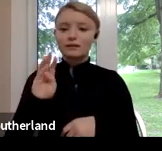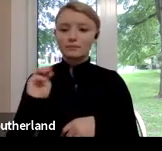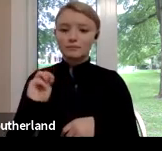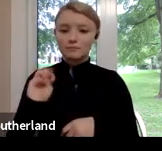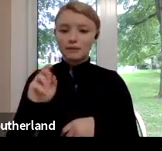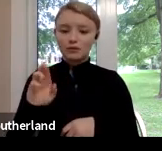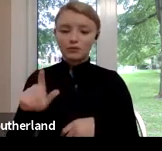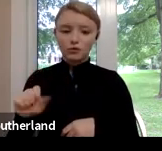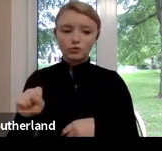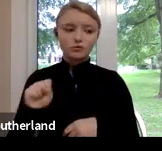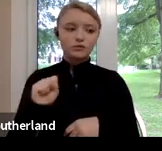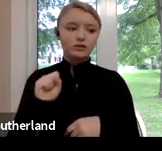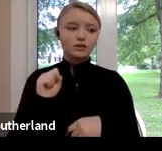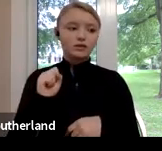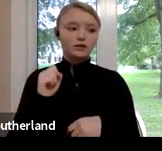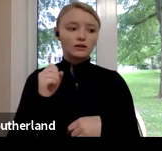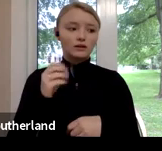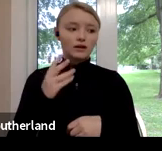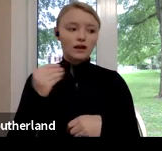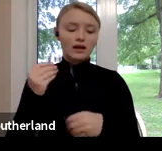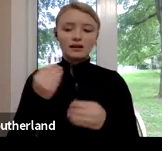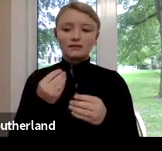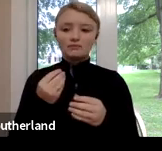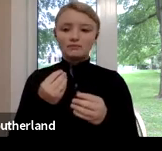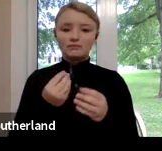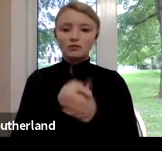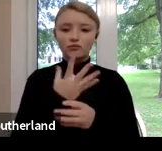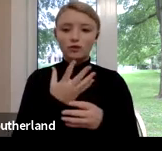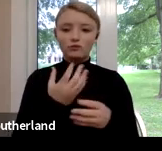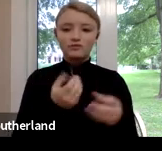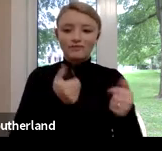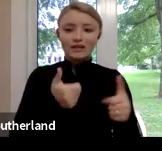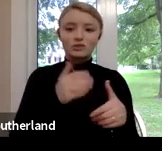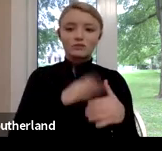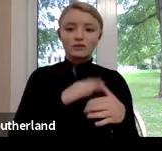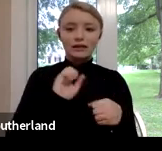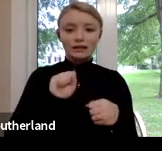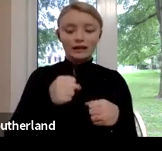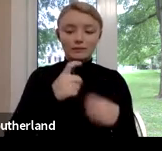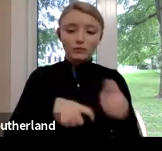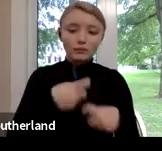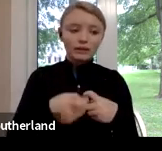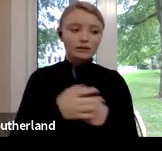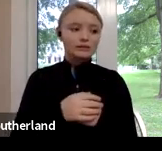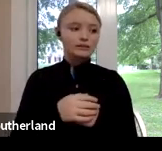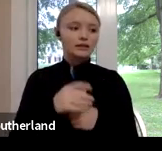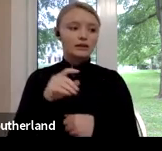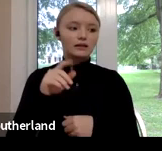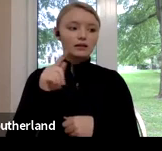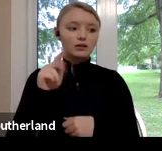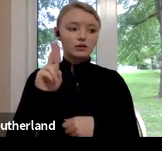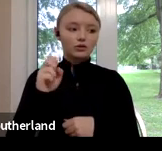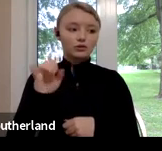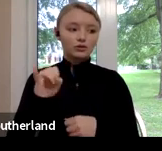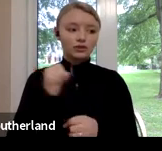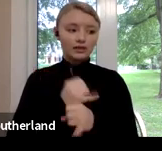microbes much faster than they can be replaced. The Kashi Institute analyzed nutrients data